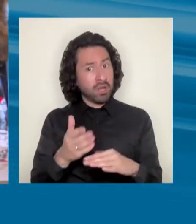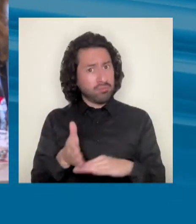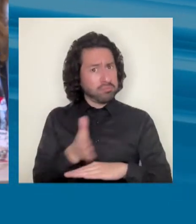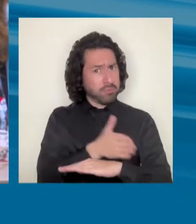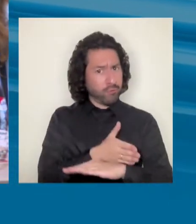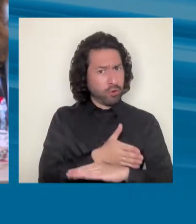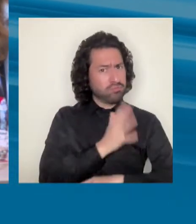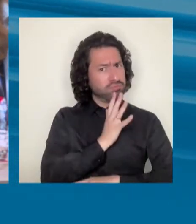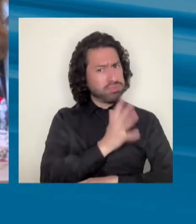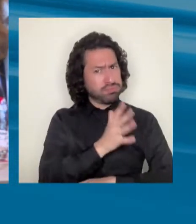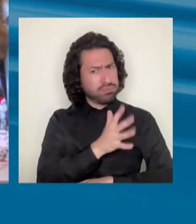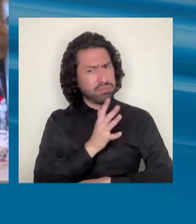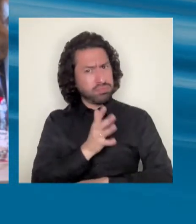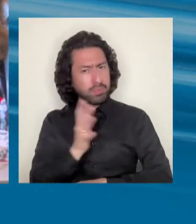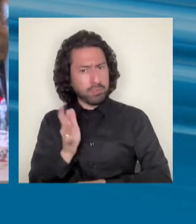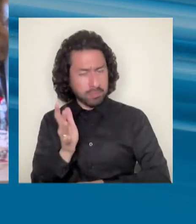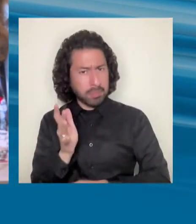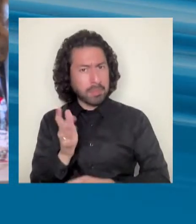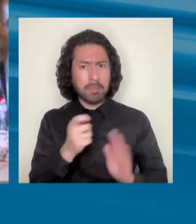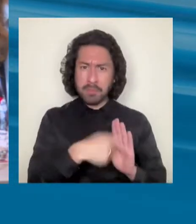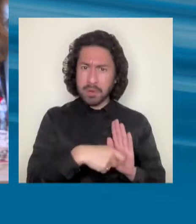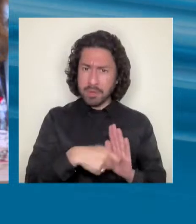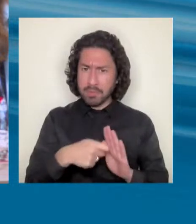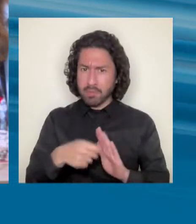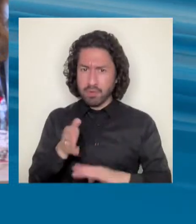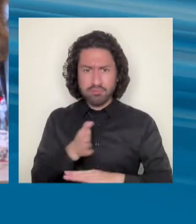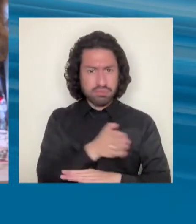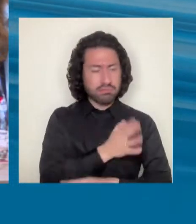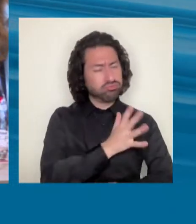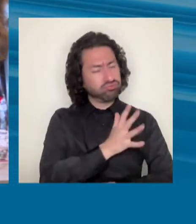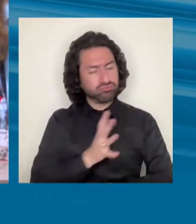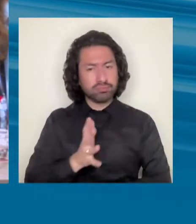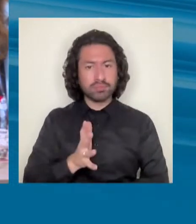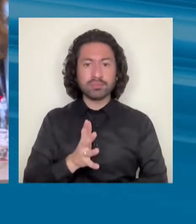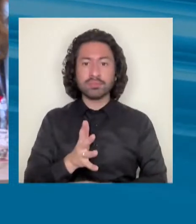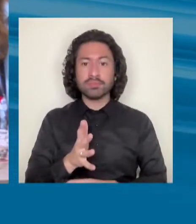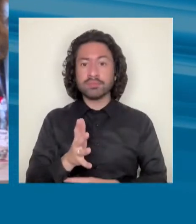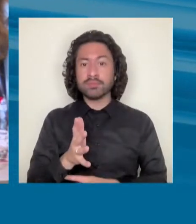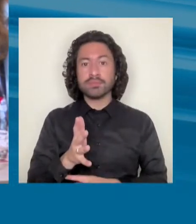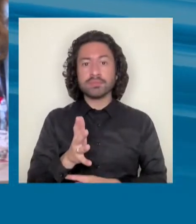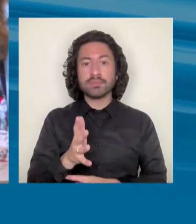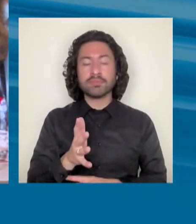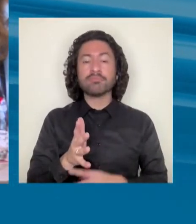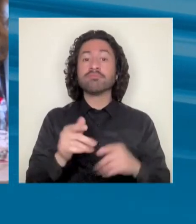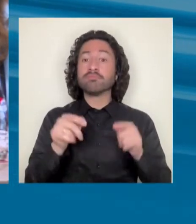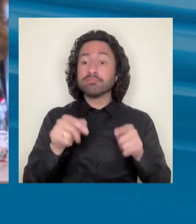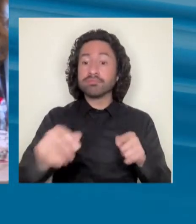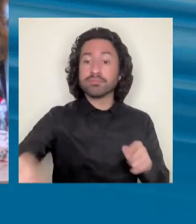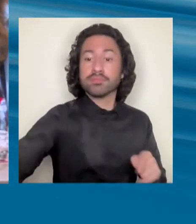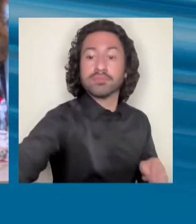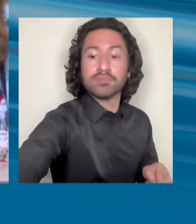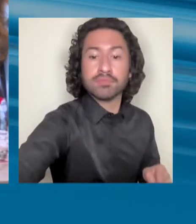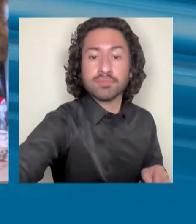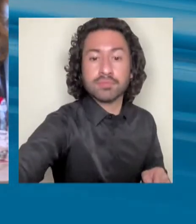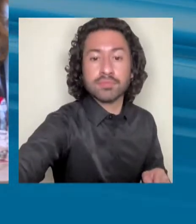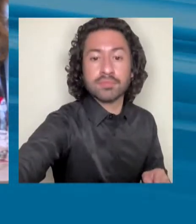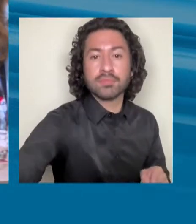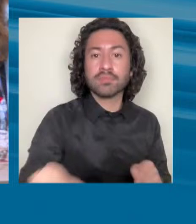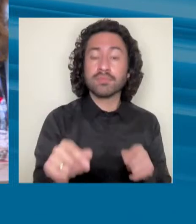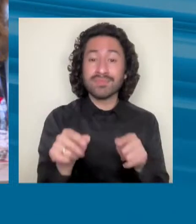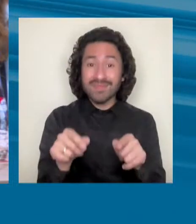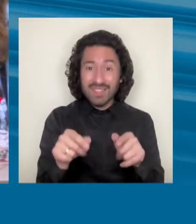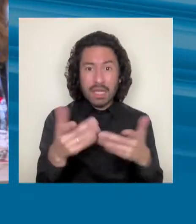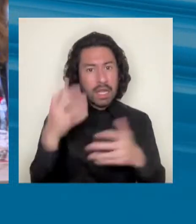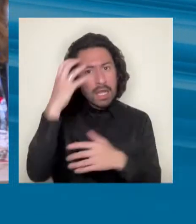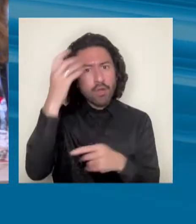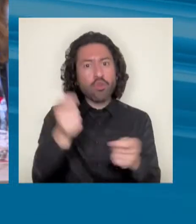must be targeted and results-focused, enabling SIDS full ownership of the Abbas while seeking to establish partnerships